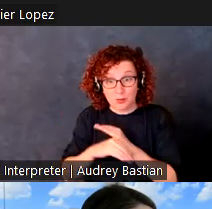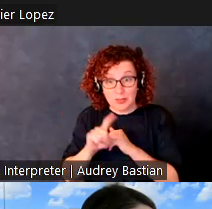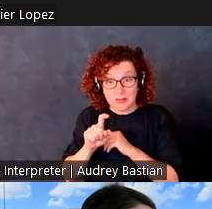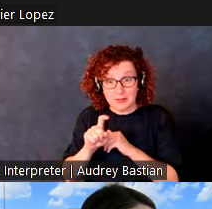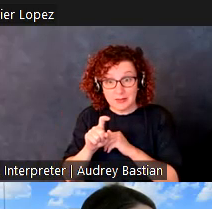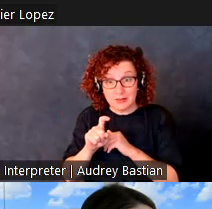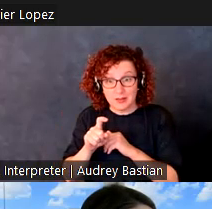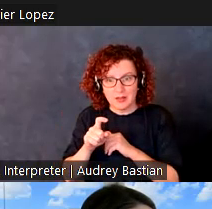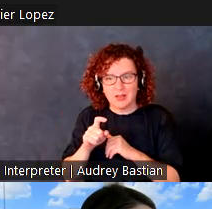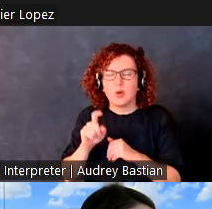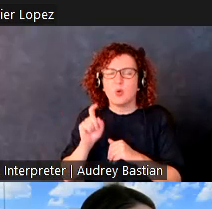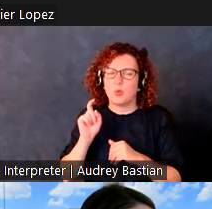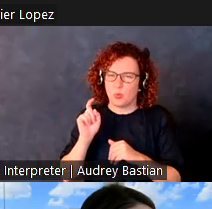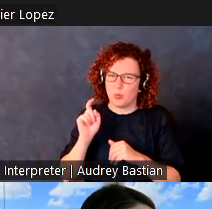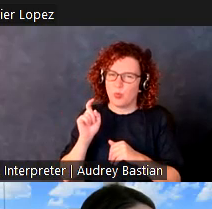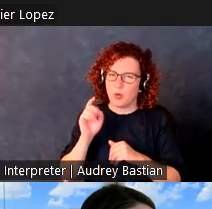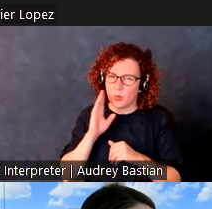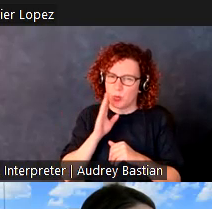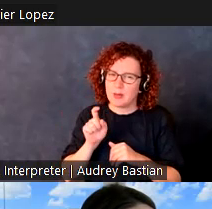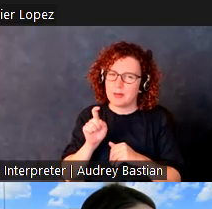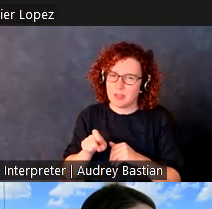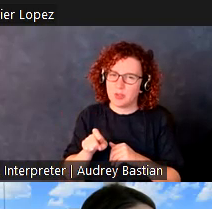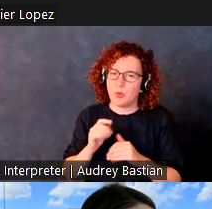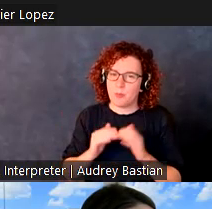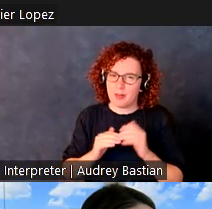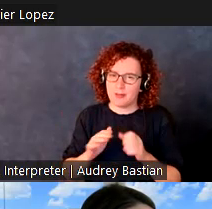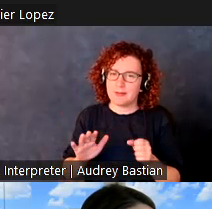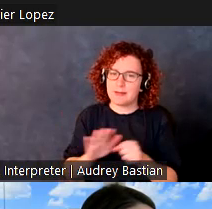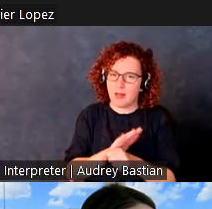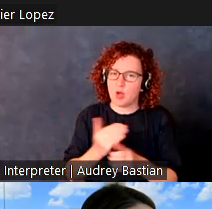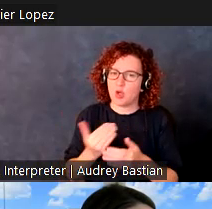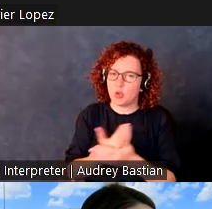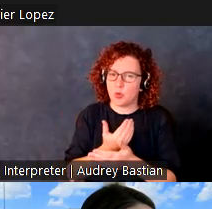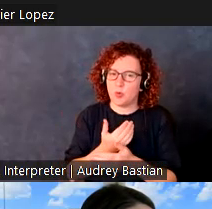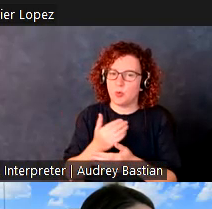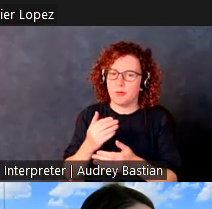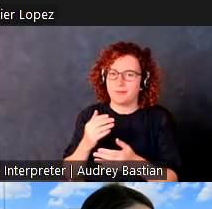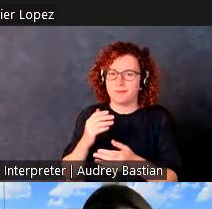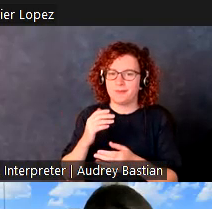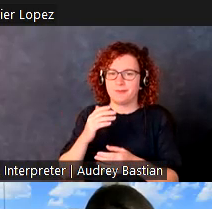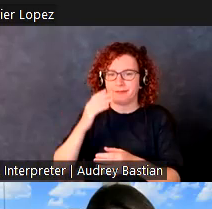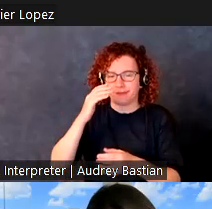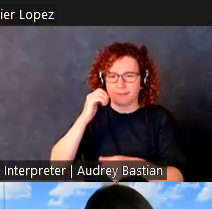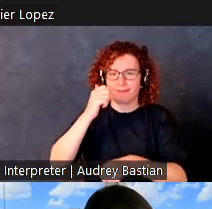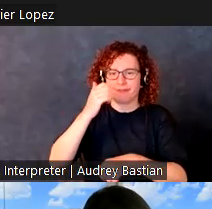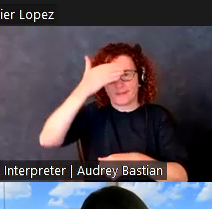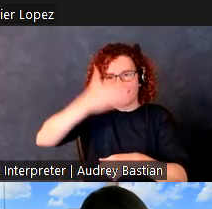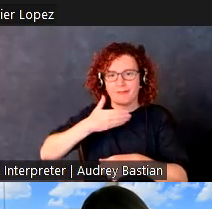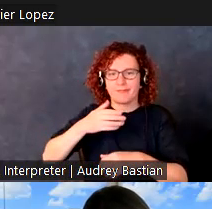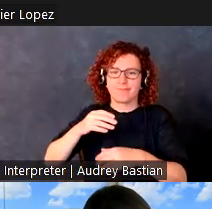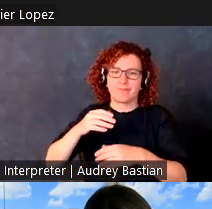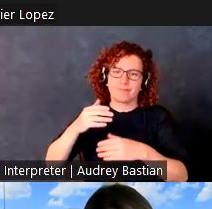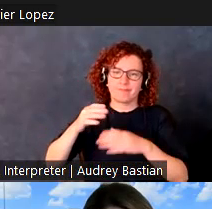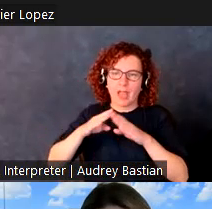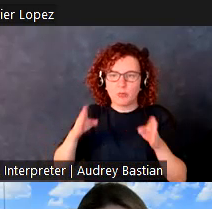we would have needed to build an entire new head house with fare gates and fully